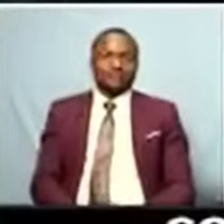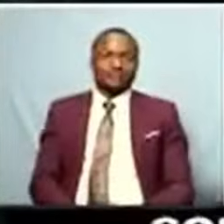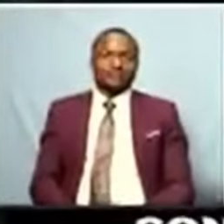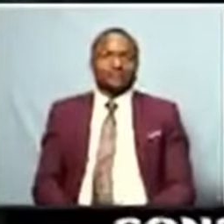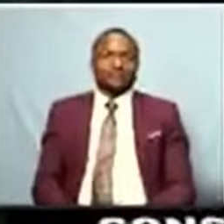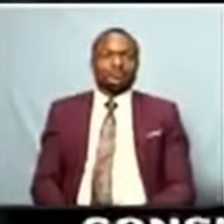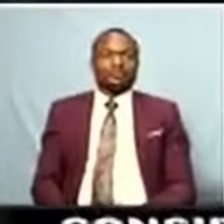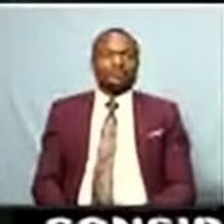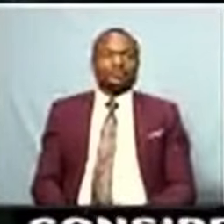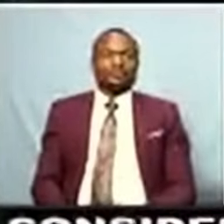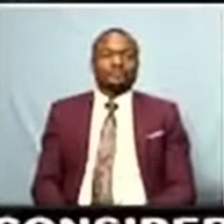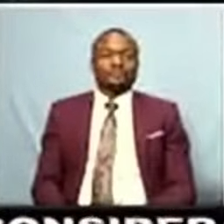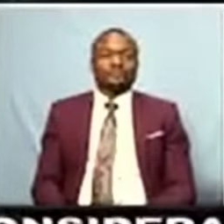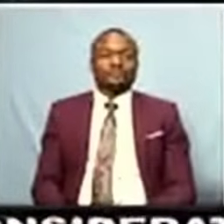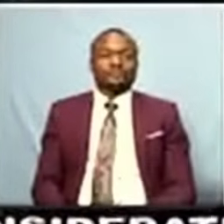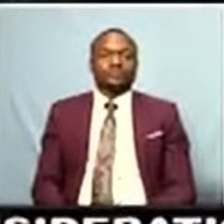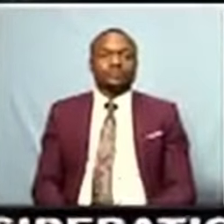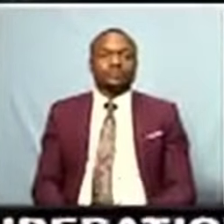Chair,